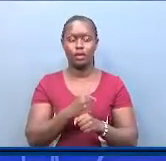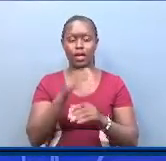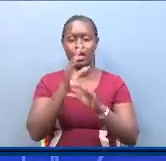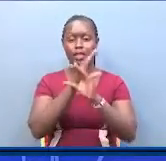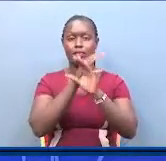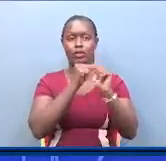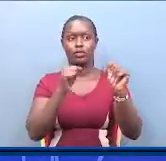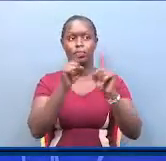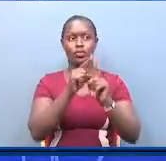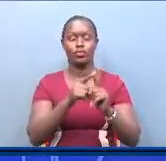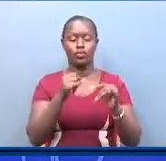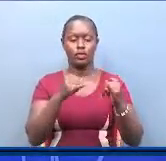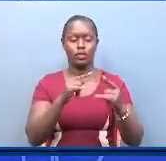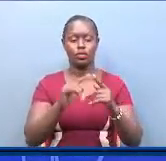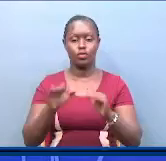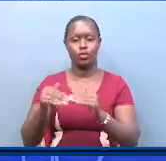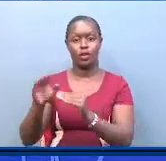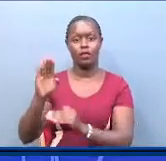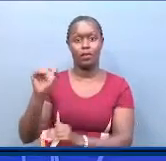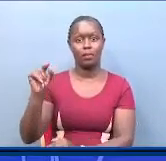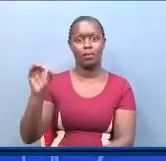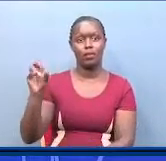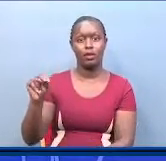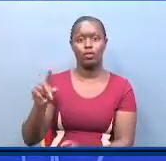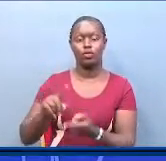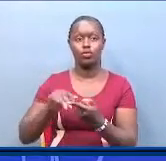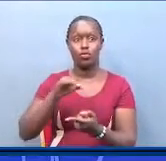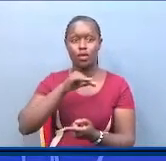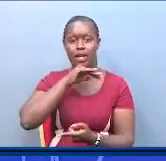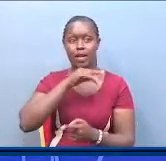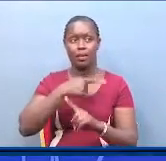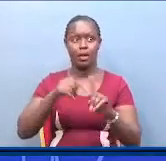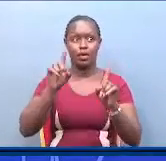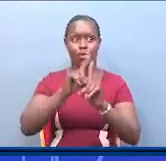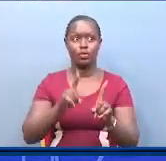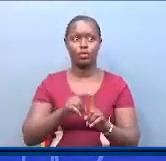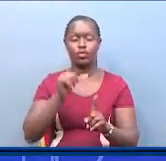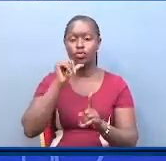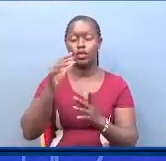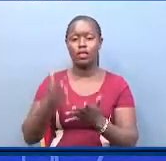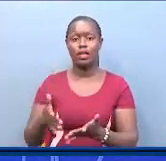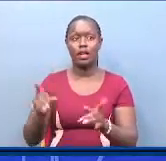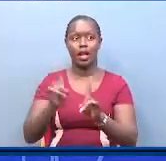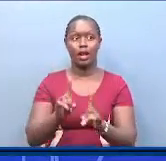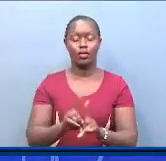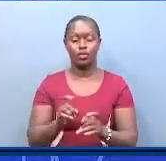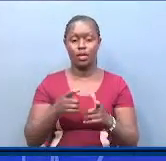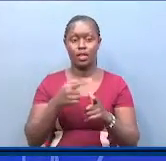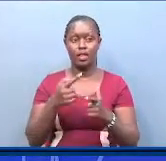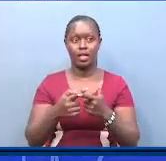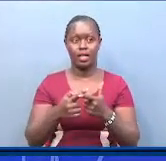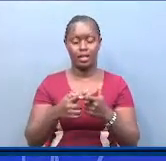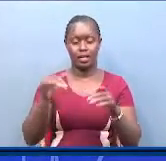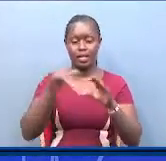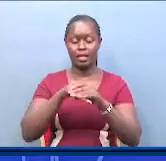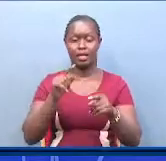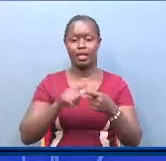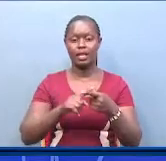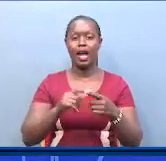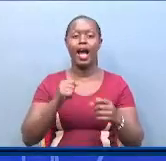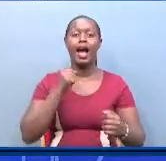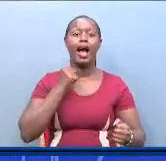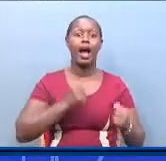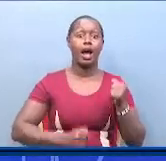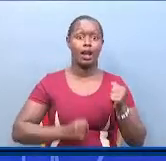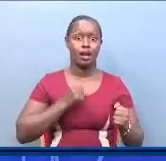trying to pass the baton to Raila Odinga, but he realized that Raila Odinga is not on the race anymore. And fortunately, in a relay, the one who